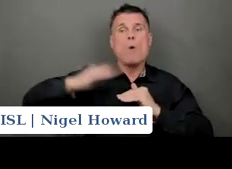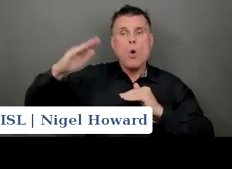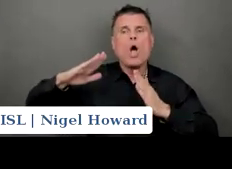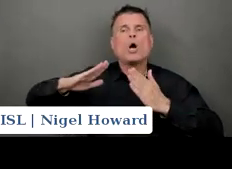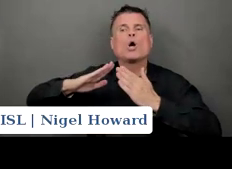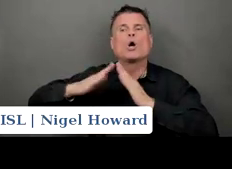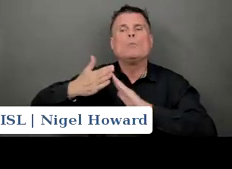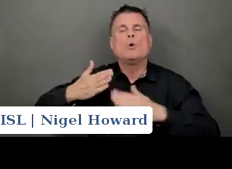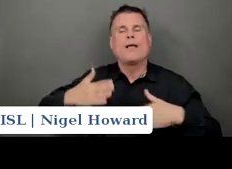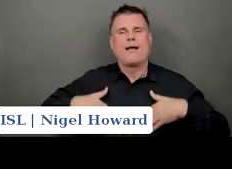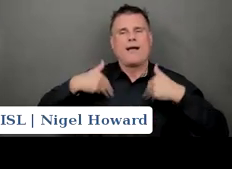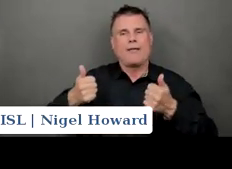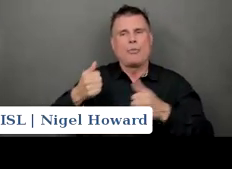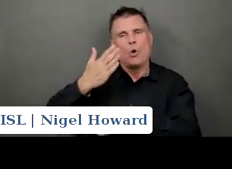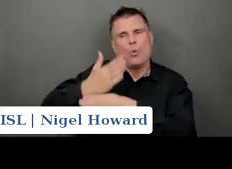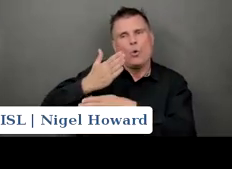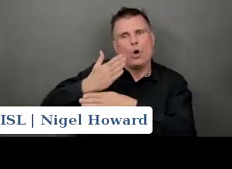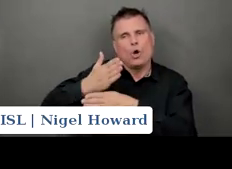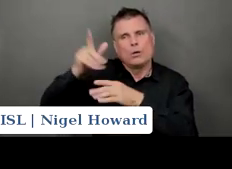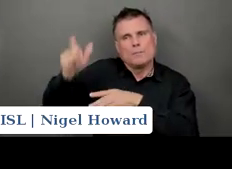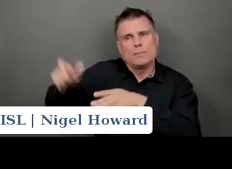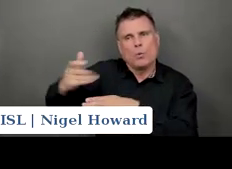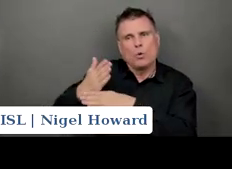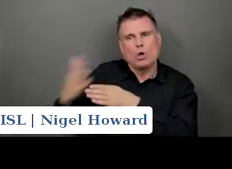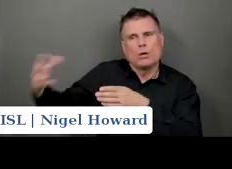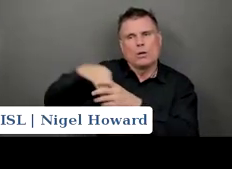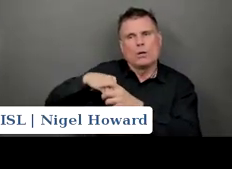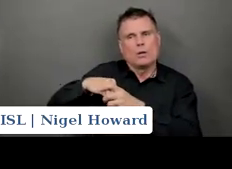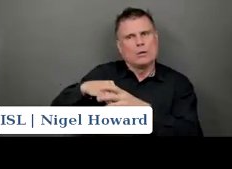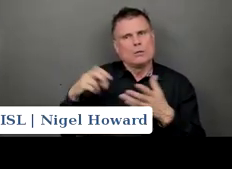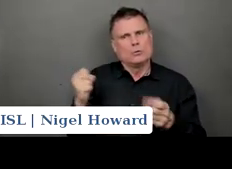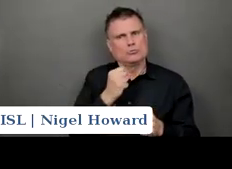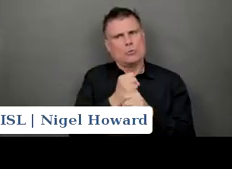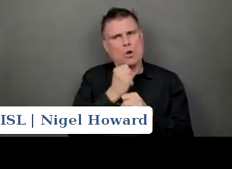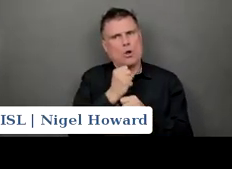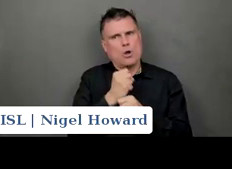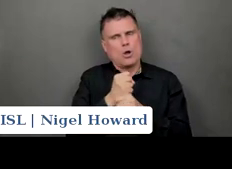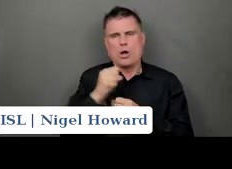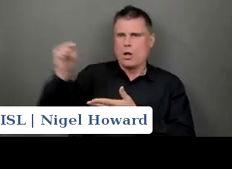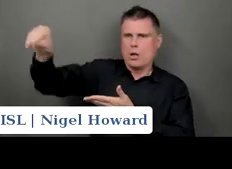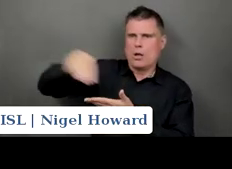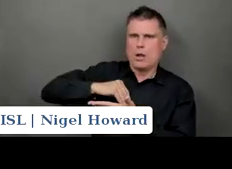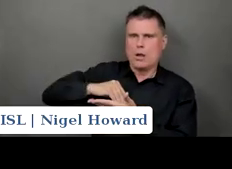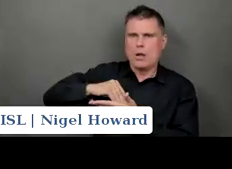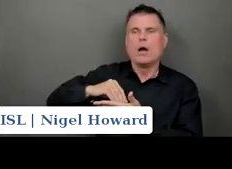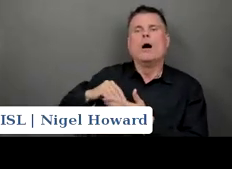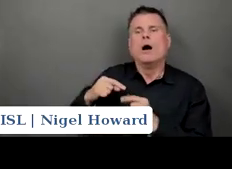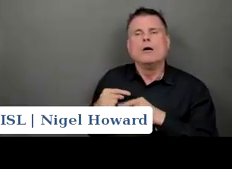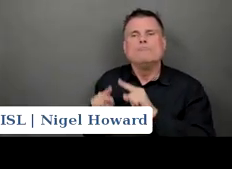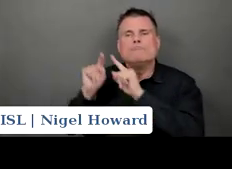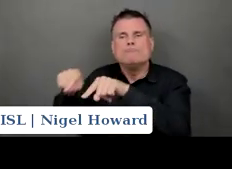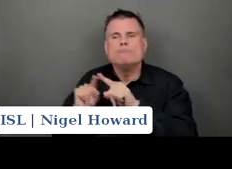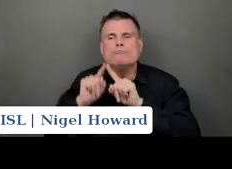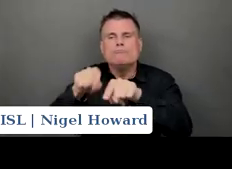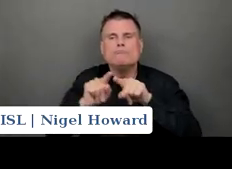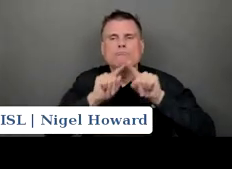have formalized these, have created jobs in the public sector for community health workers, and now, workers who were